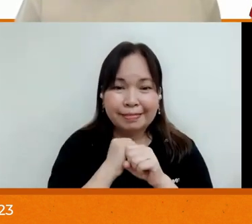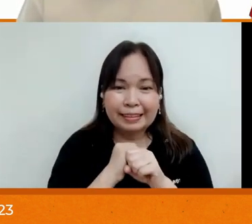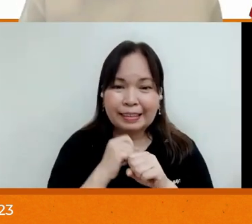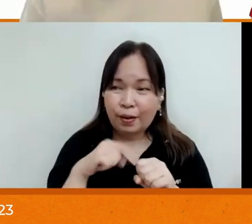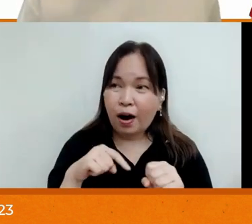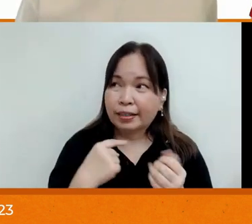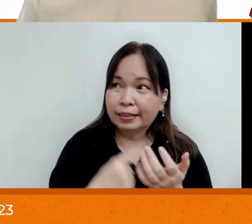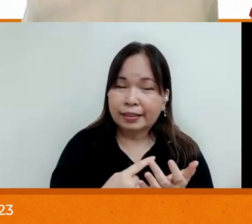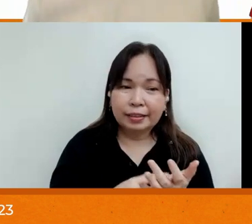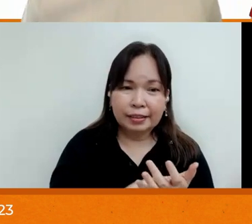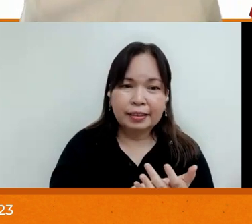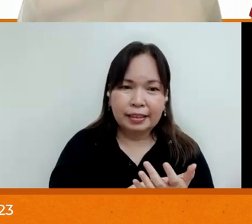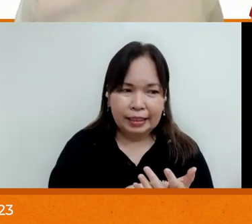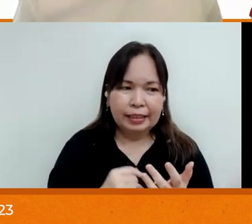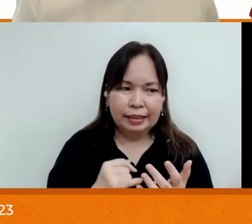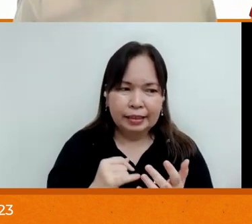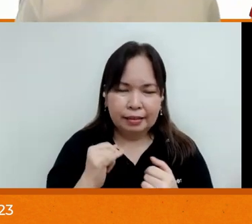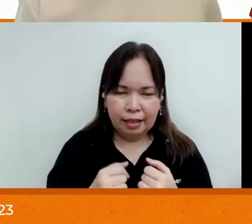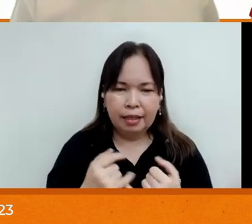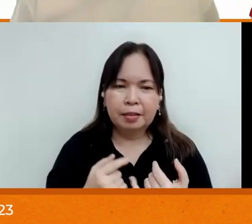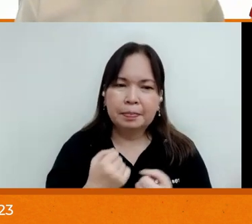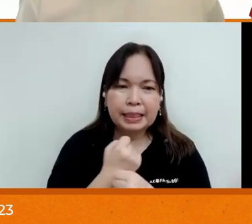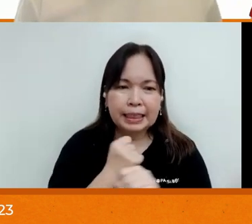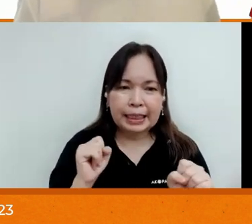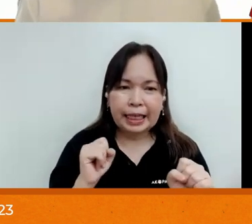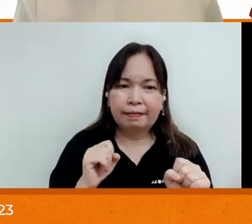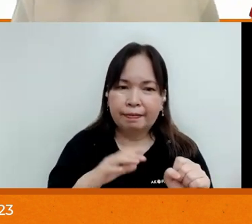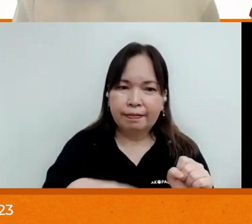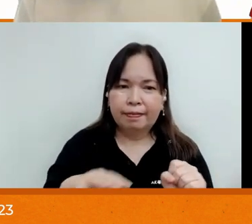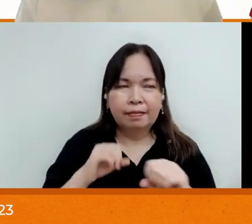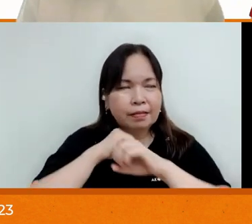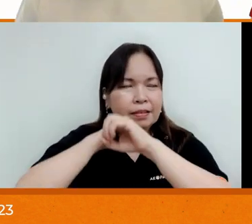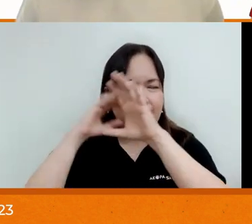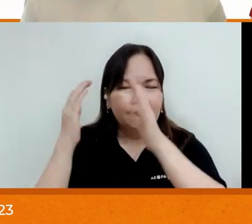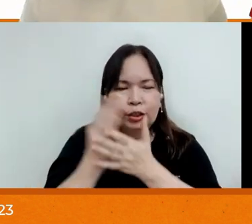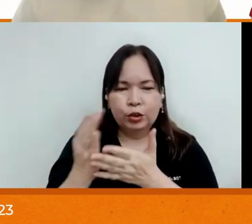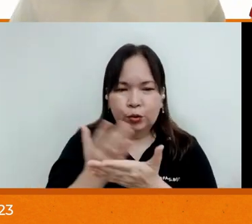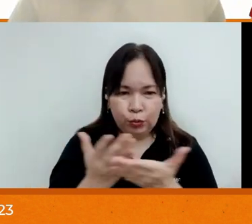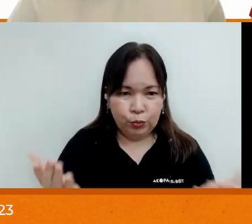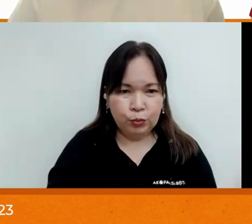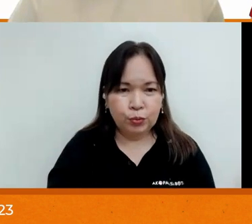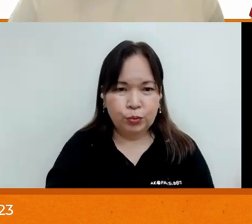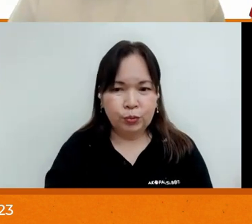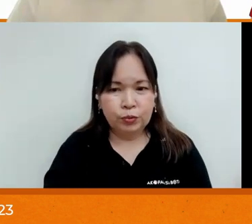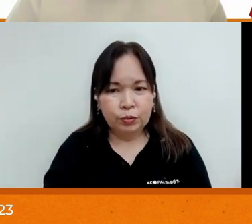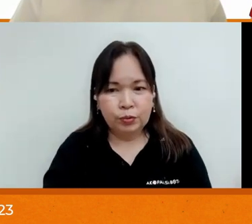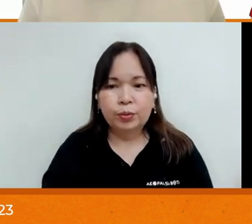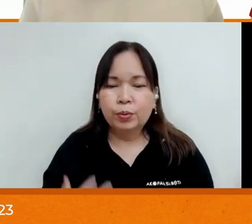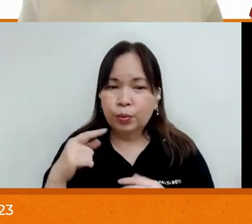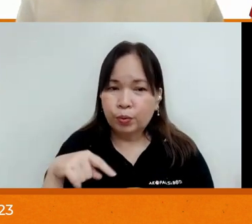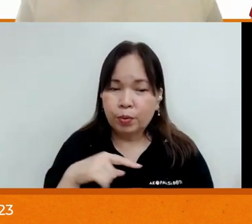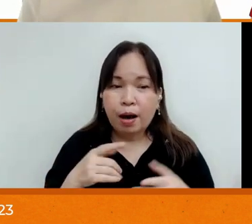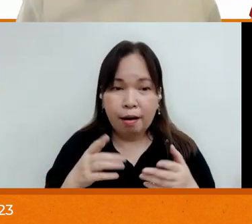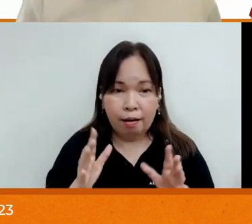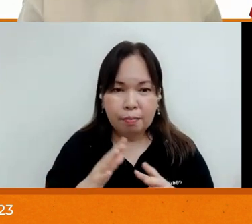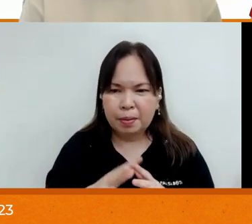session and end with a safe space visualization that we're sharing with everyone here. So I hope you permit us to extend for